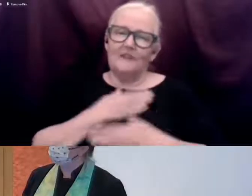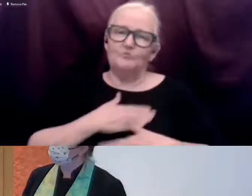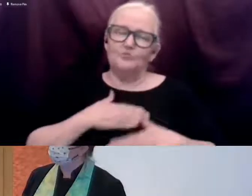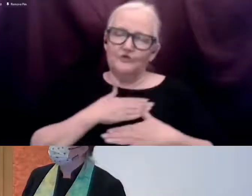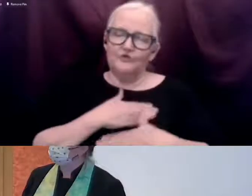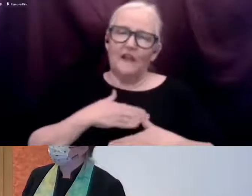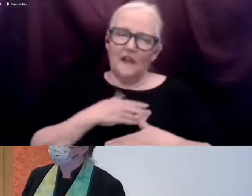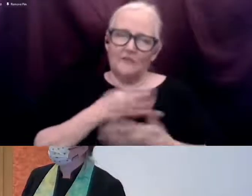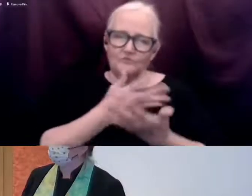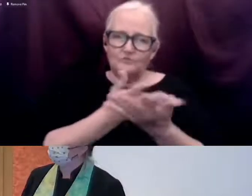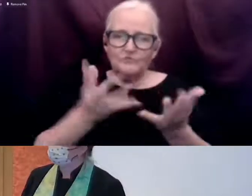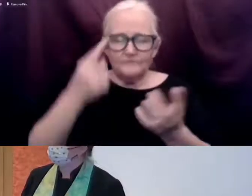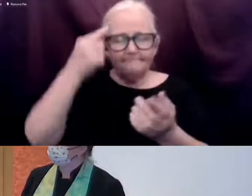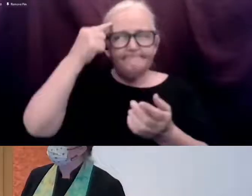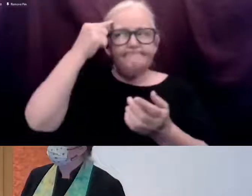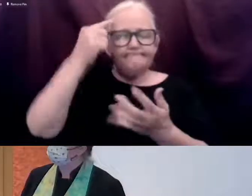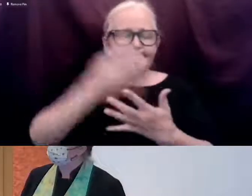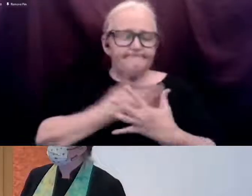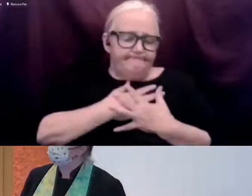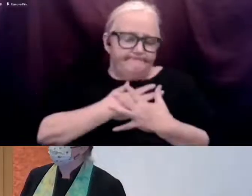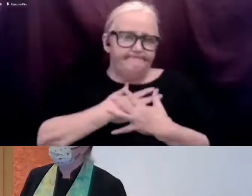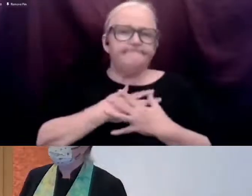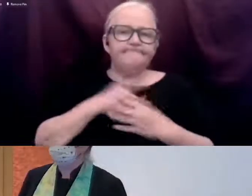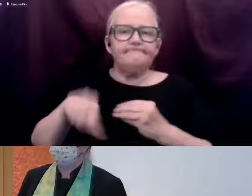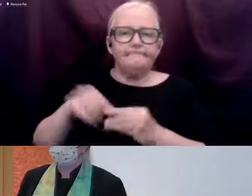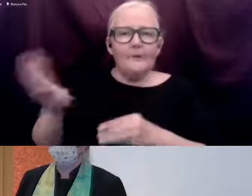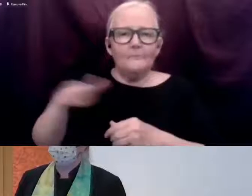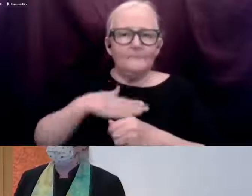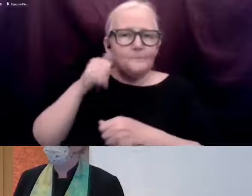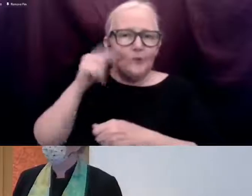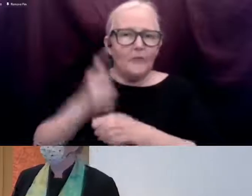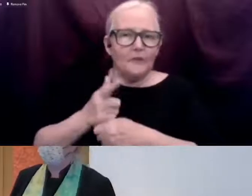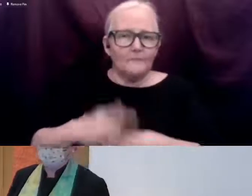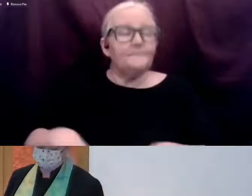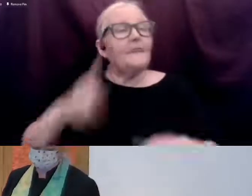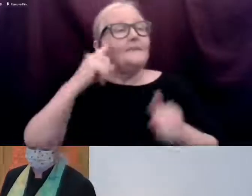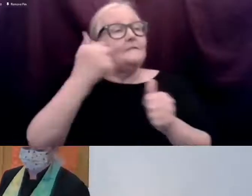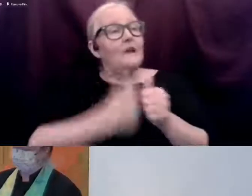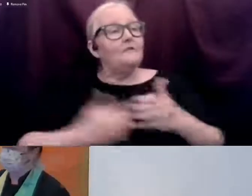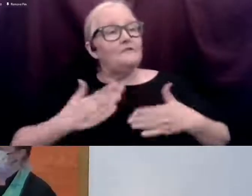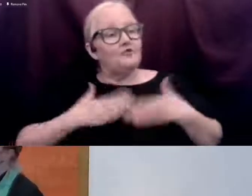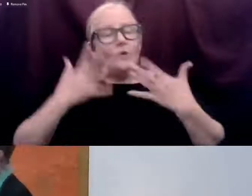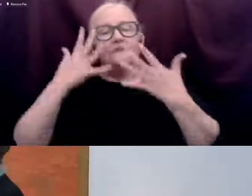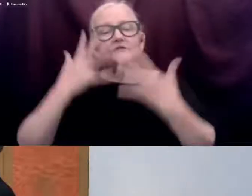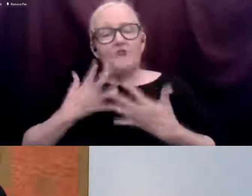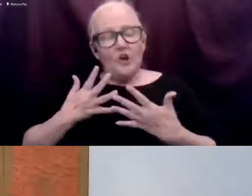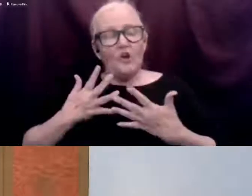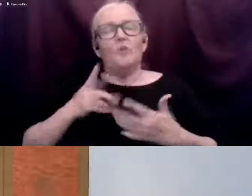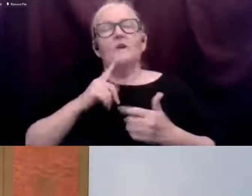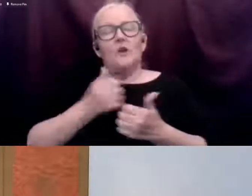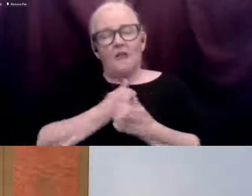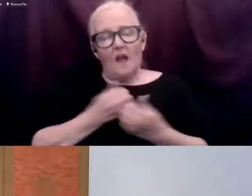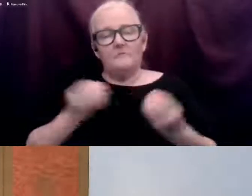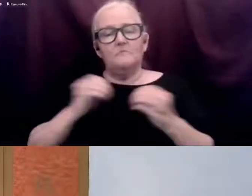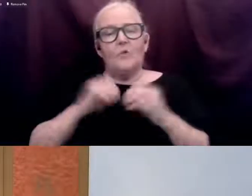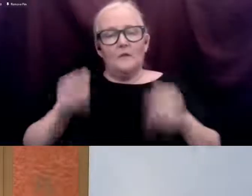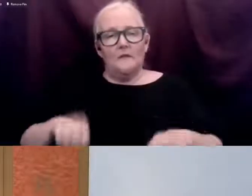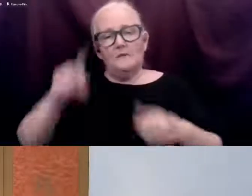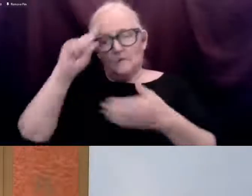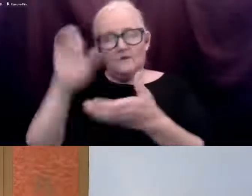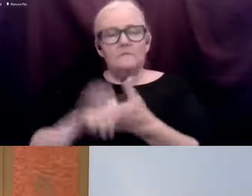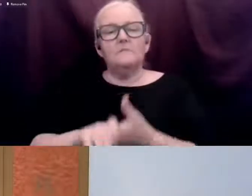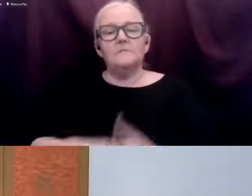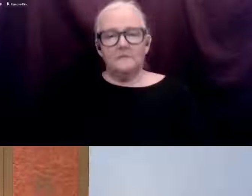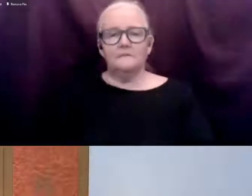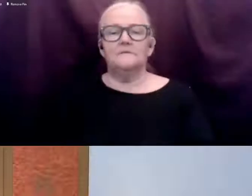hearts. In every joy and sorrow, we are held in love beyond belief. I have a